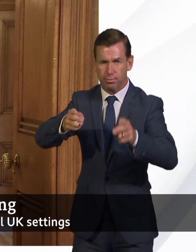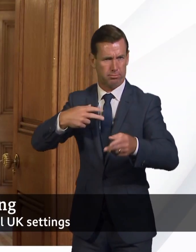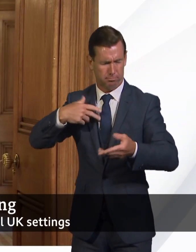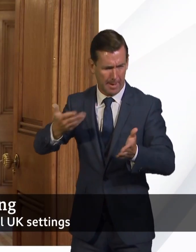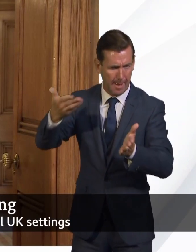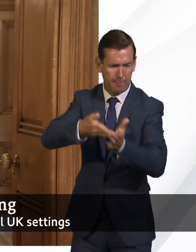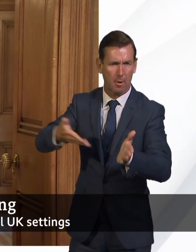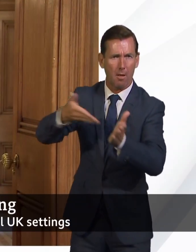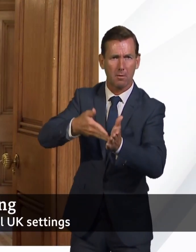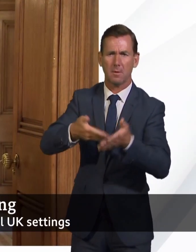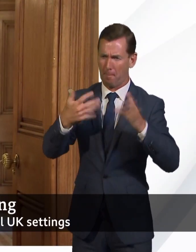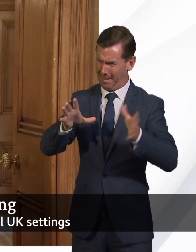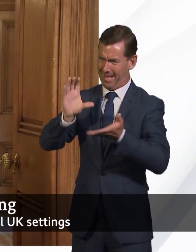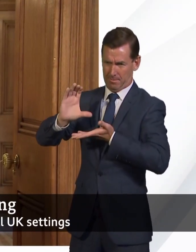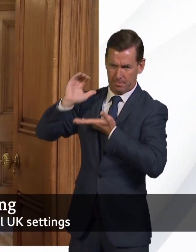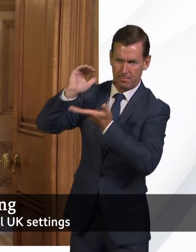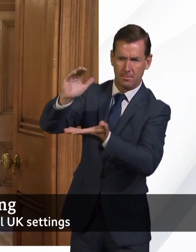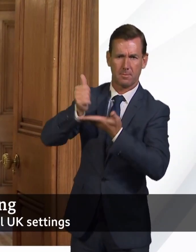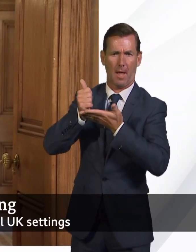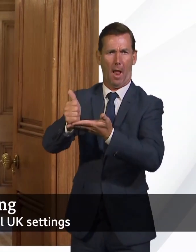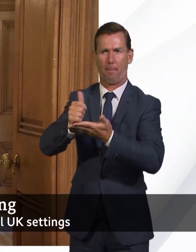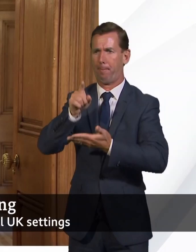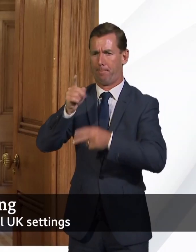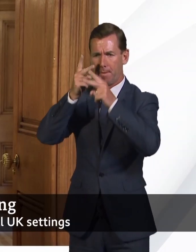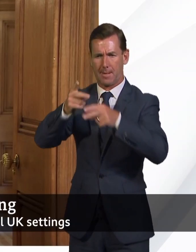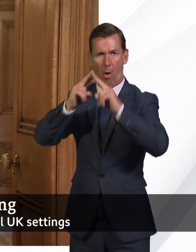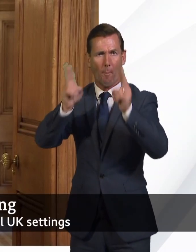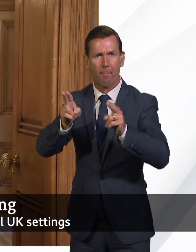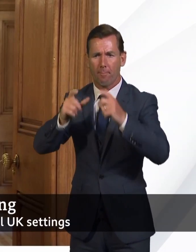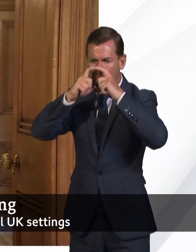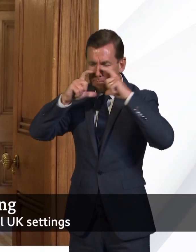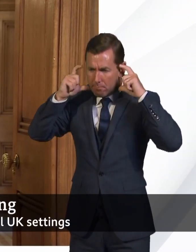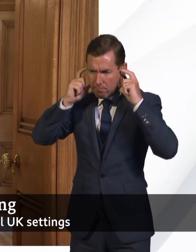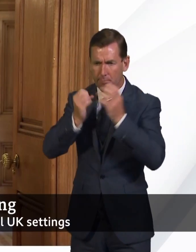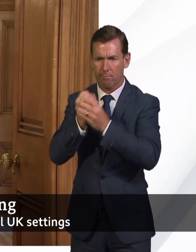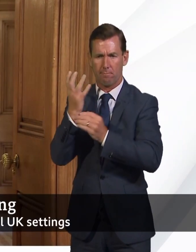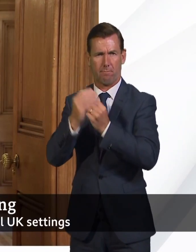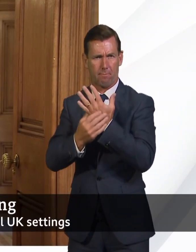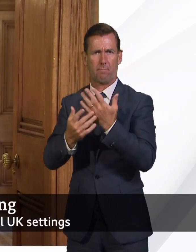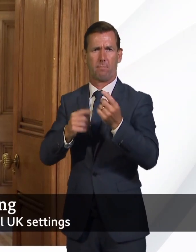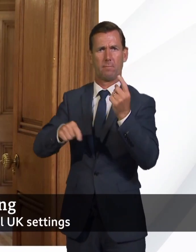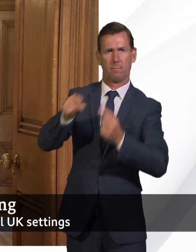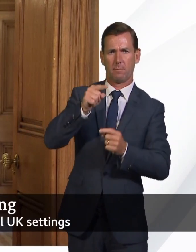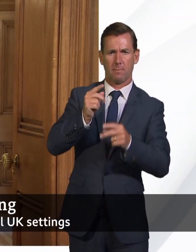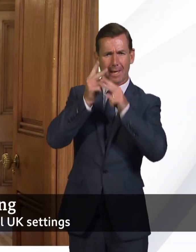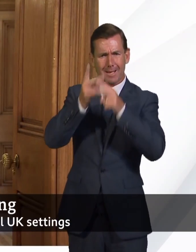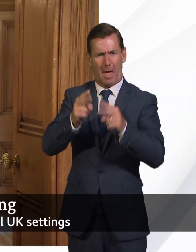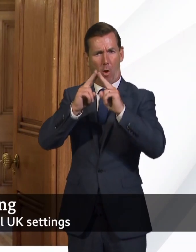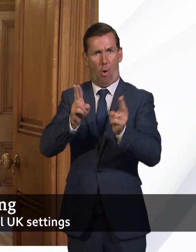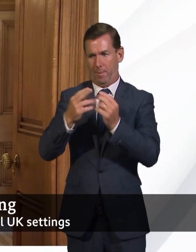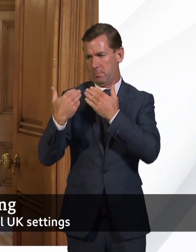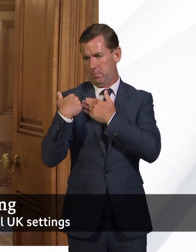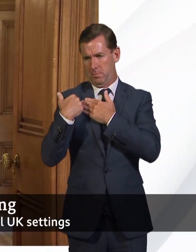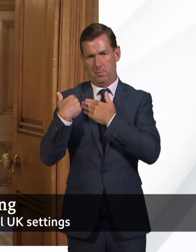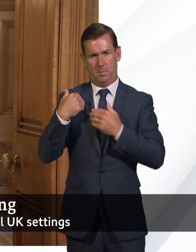have the resources they need to control the spread of infection. Social care is a devolved matter, of course, and this week we've made a